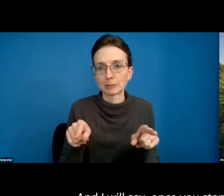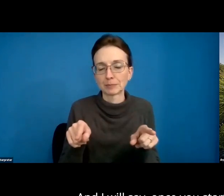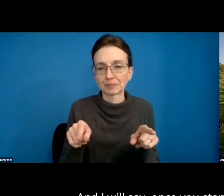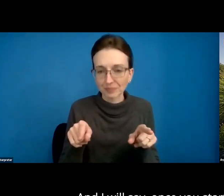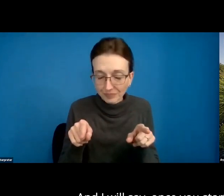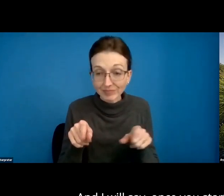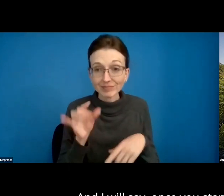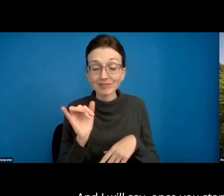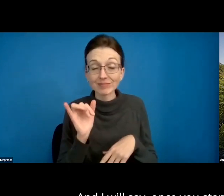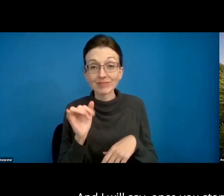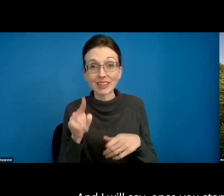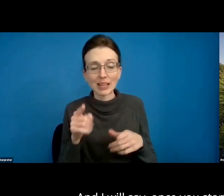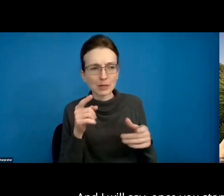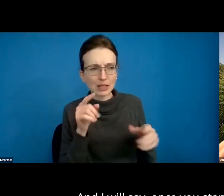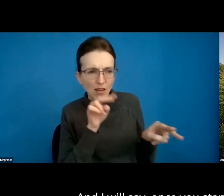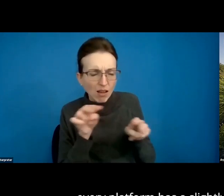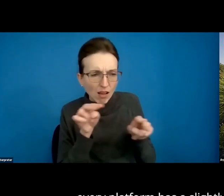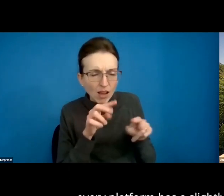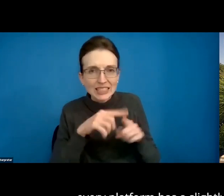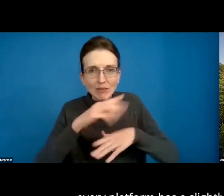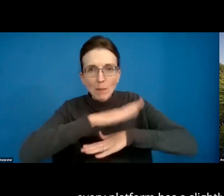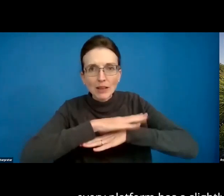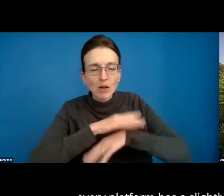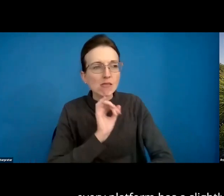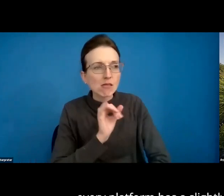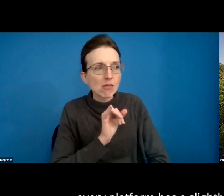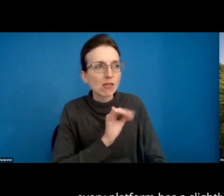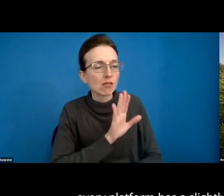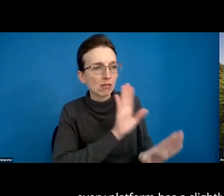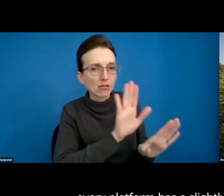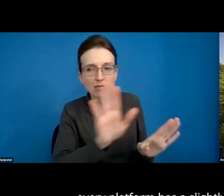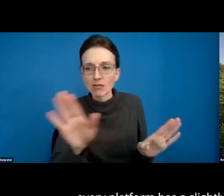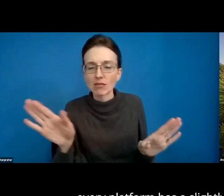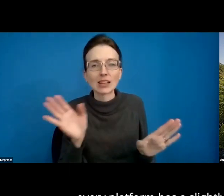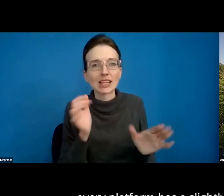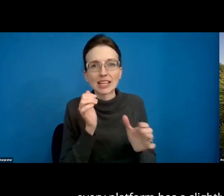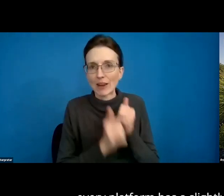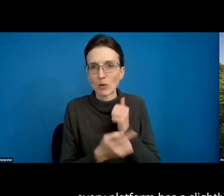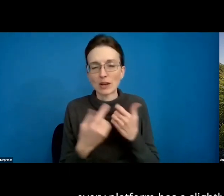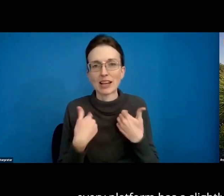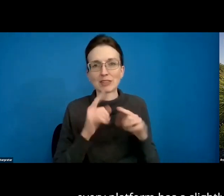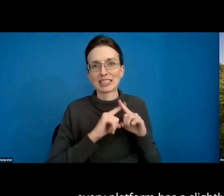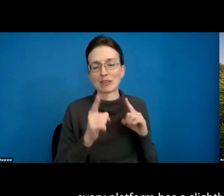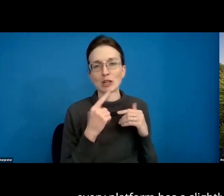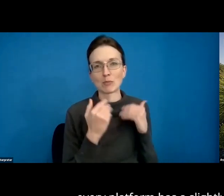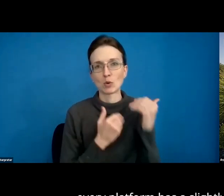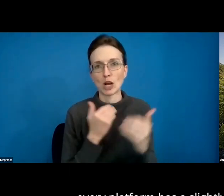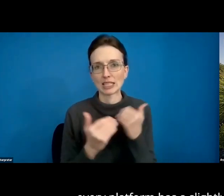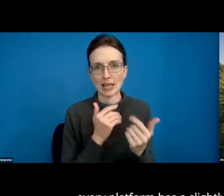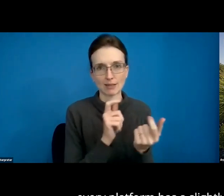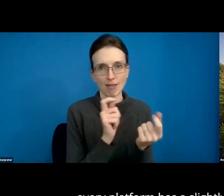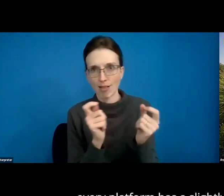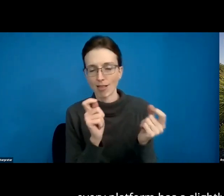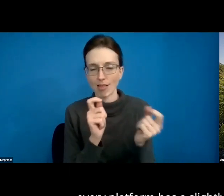pay attention to this on different platforms, you learn that every platform has a slightly different process. And so it's